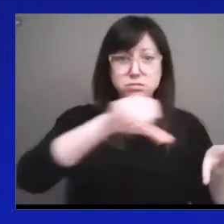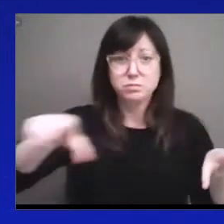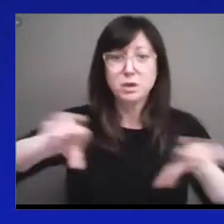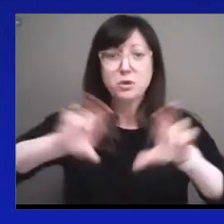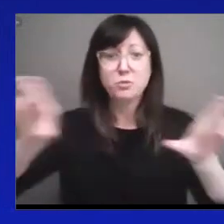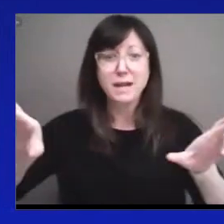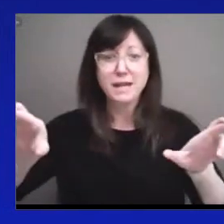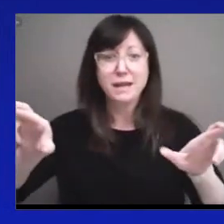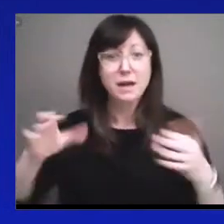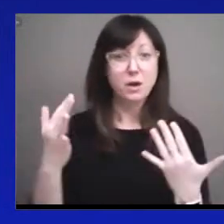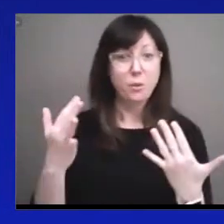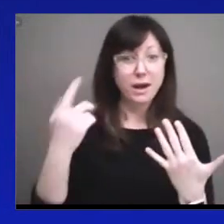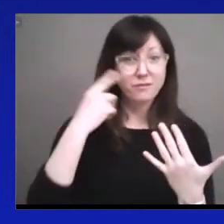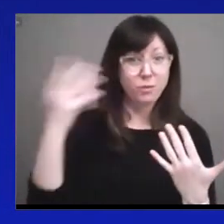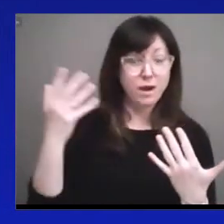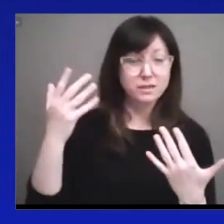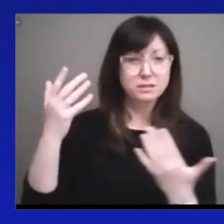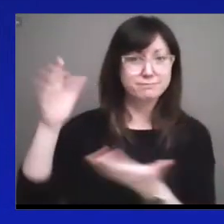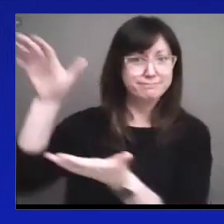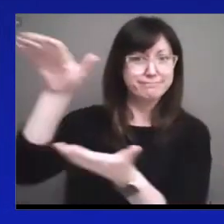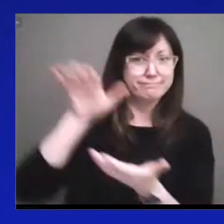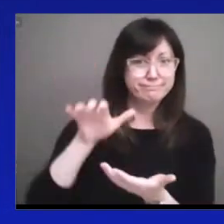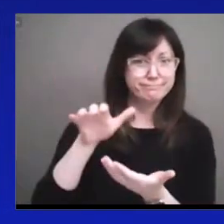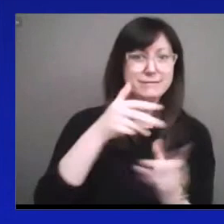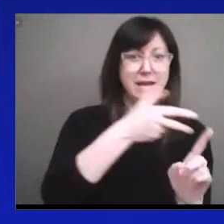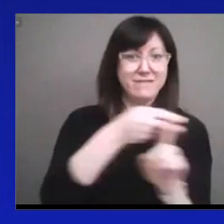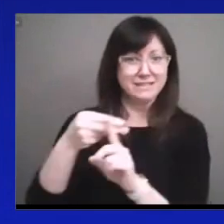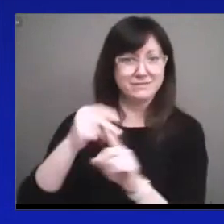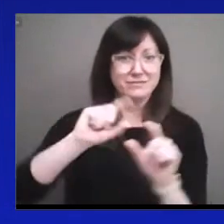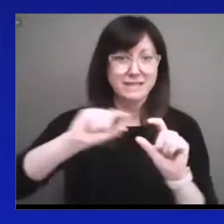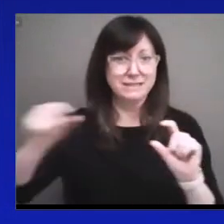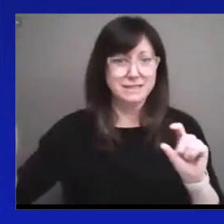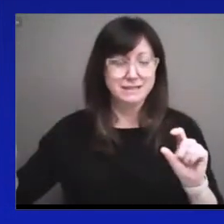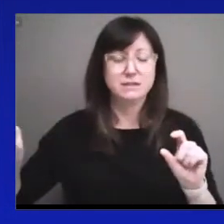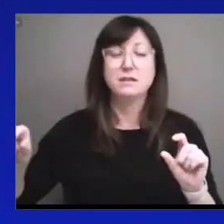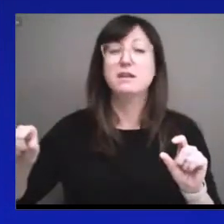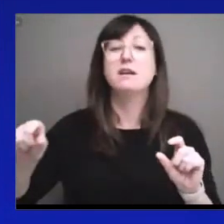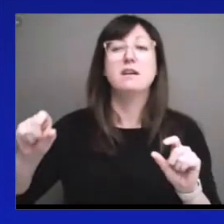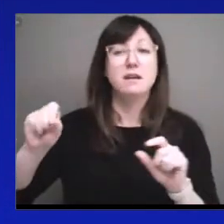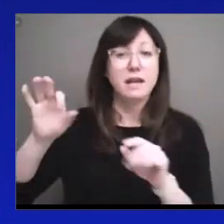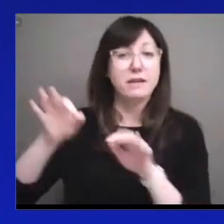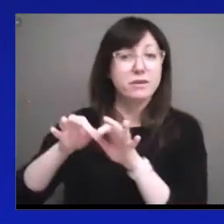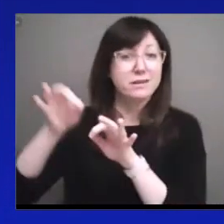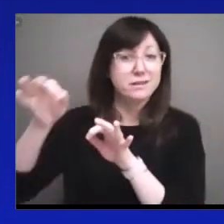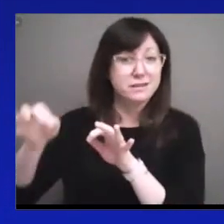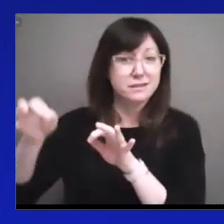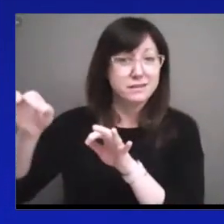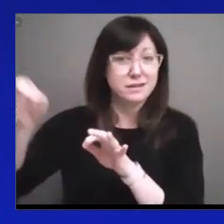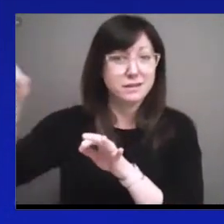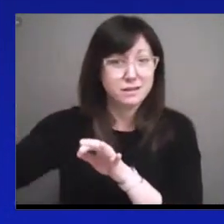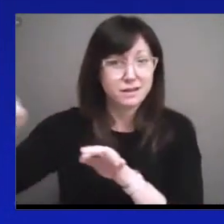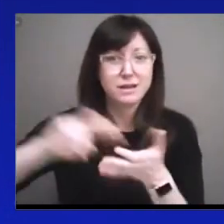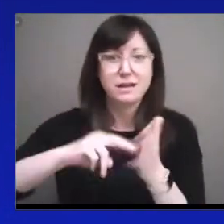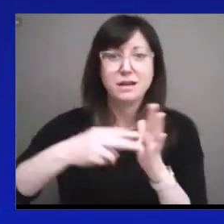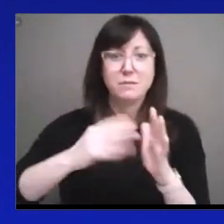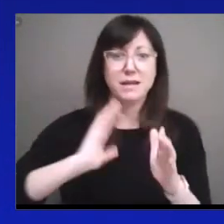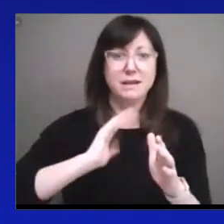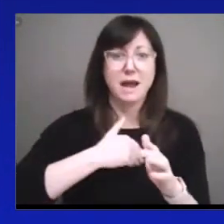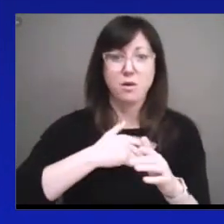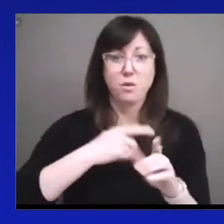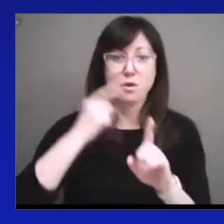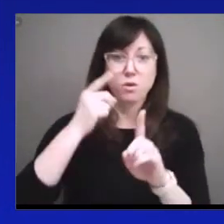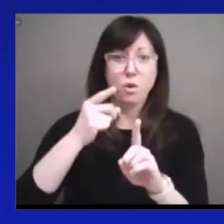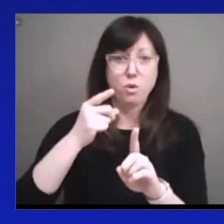vaccines. So every delay that we have obviously pushes that objective or that moment that we all want